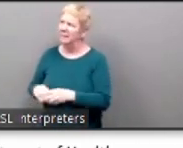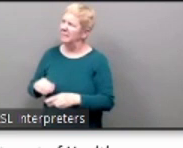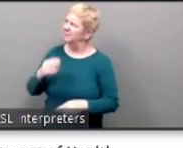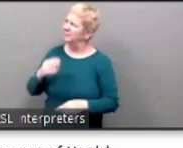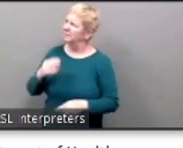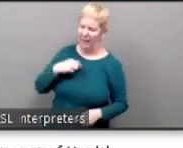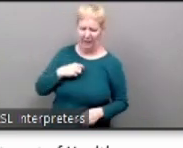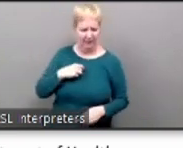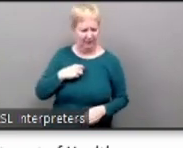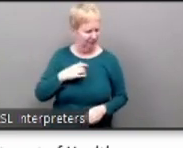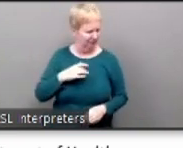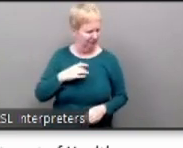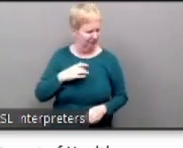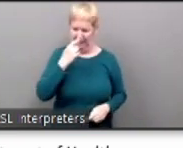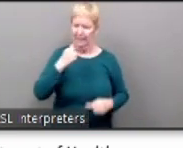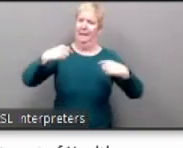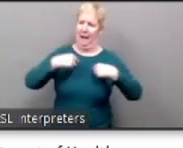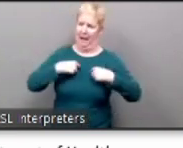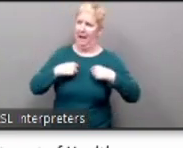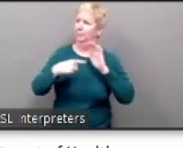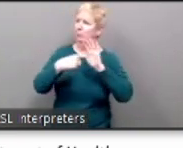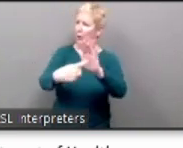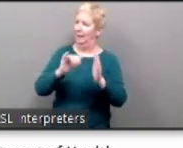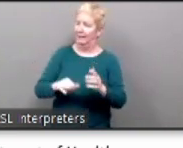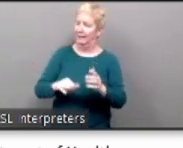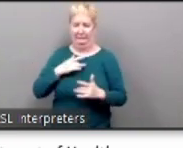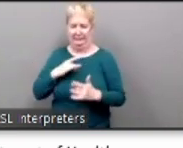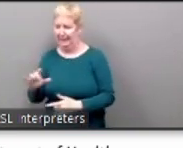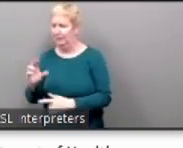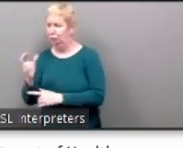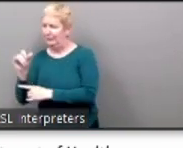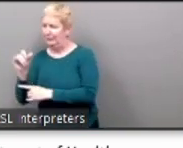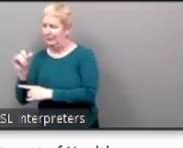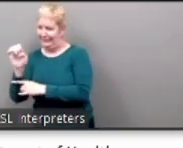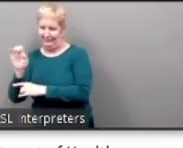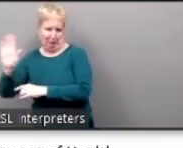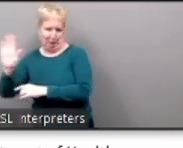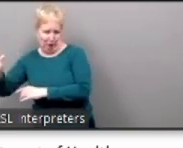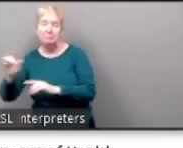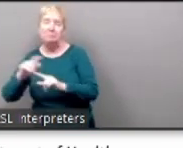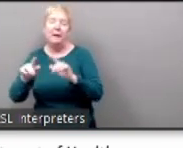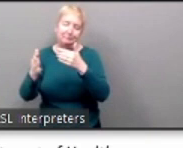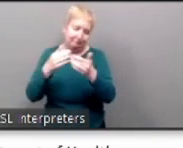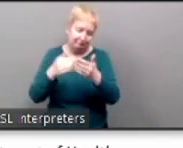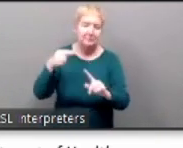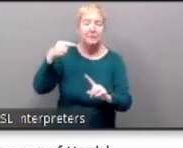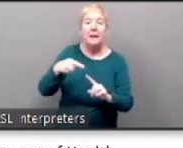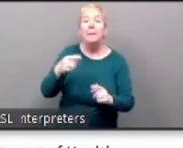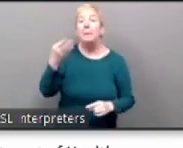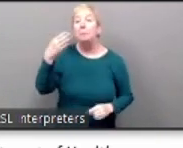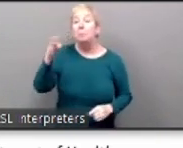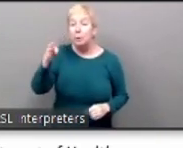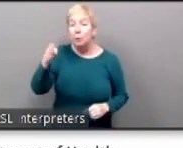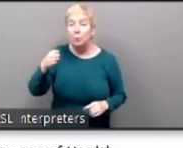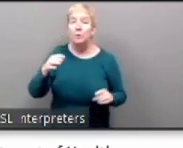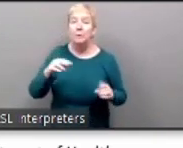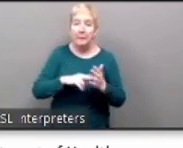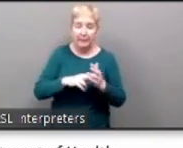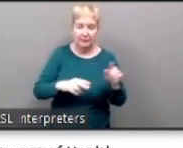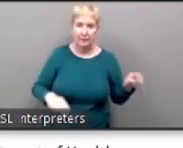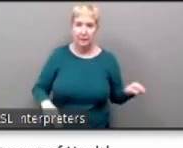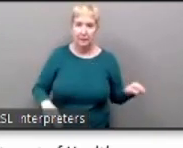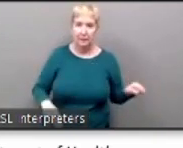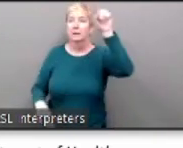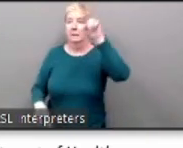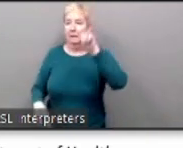listening to her present this, but just as review, the blue graph here is the graph of cases in all